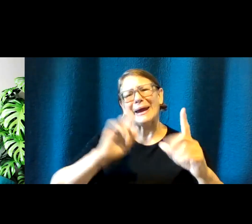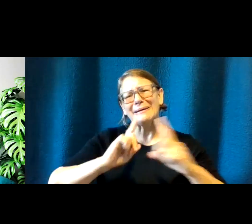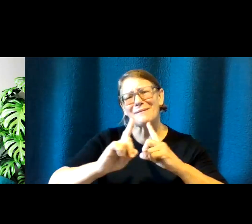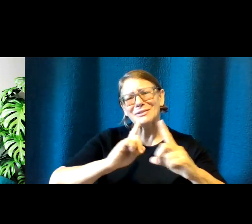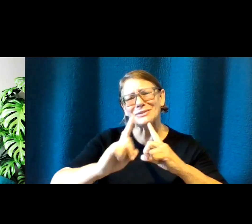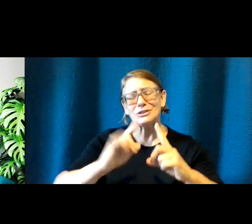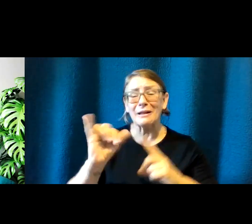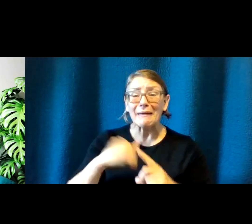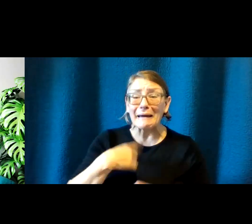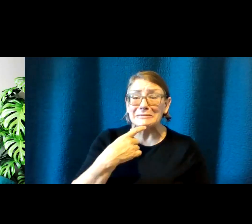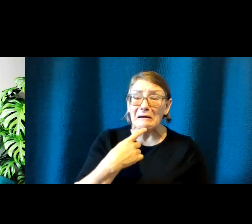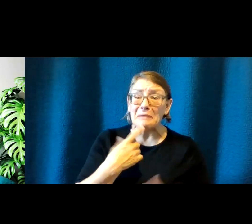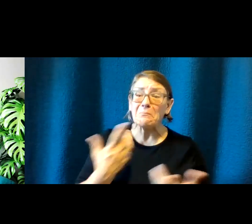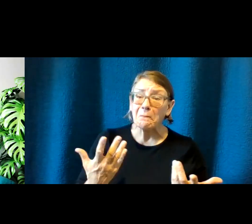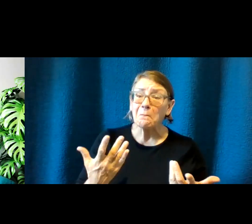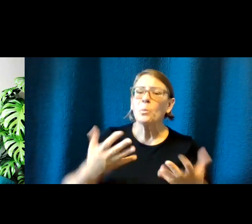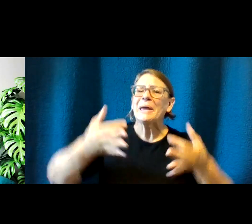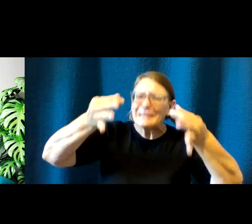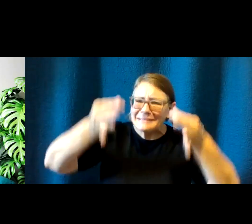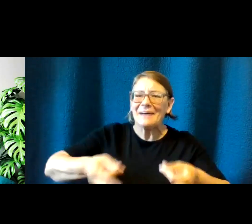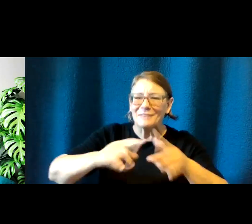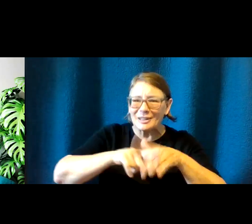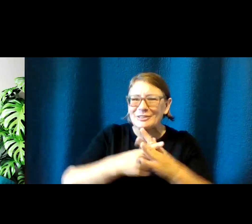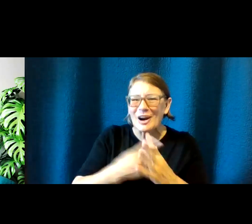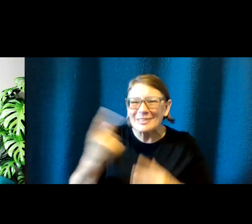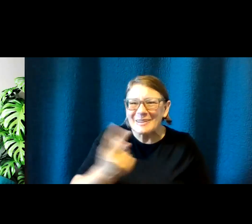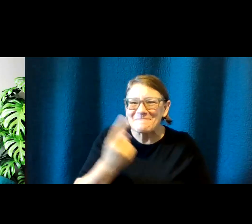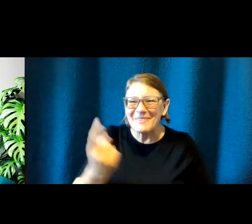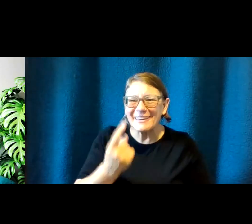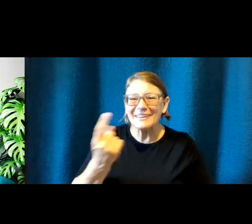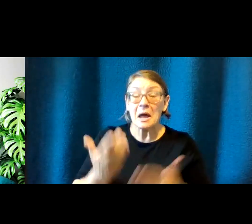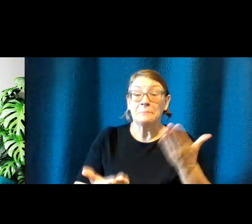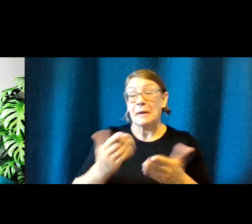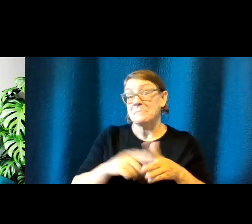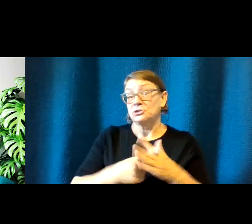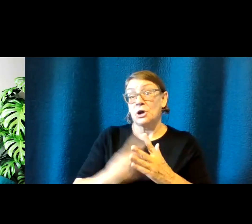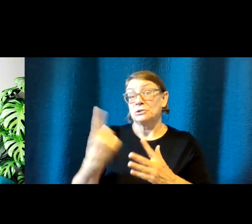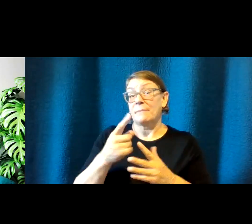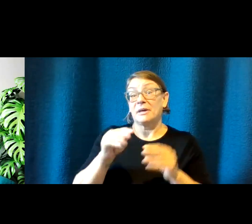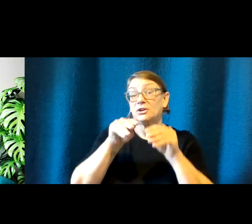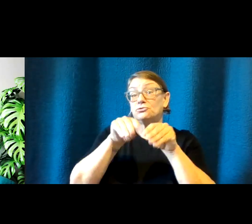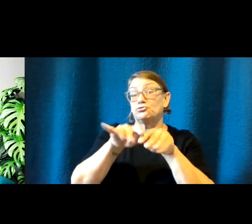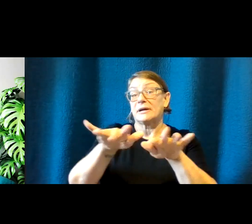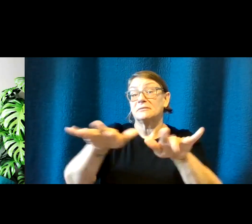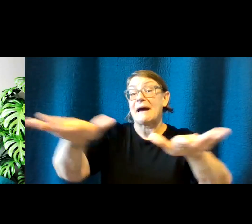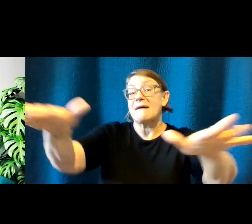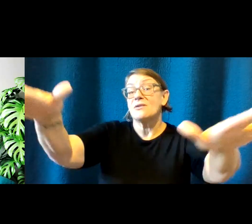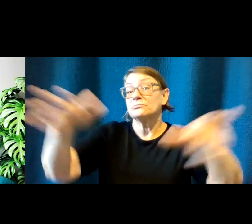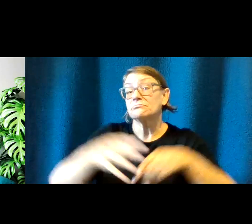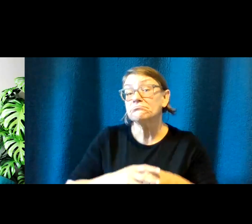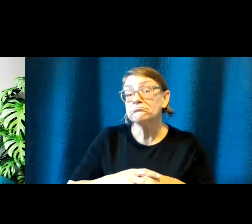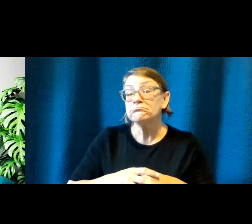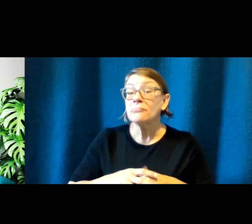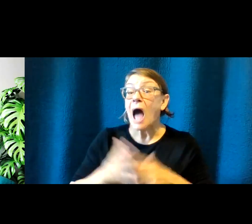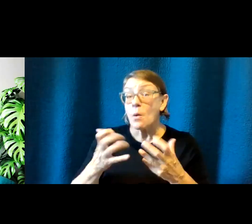think, like I said, I think we can definitely start something. And maybe, like I said, we start something, it can trickle down. And I would like